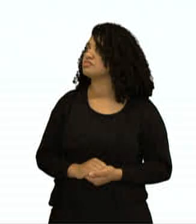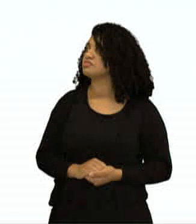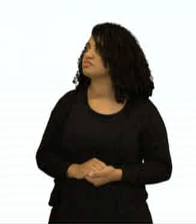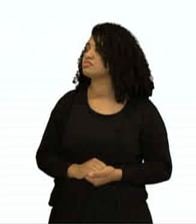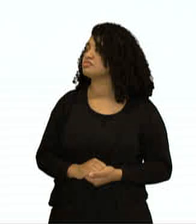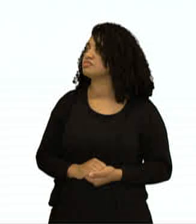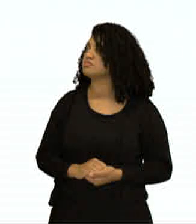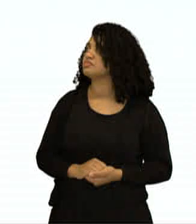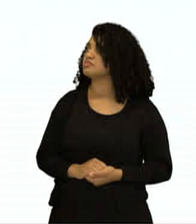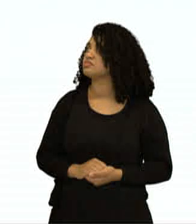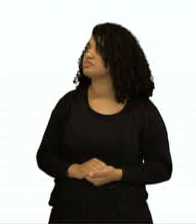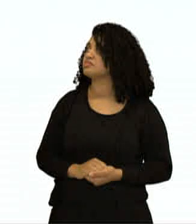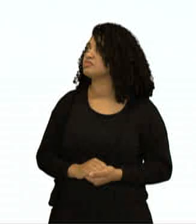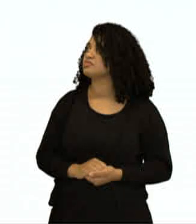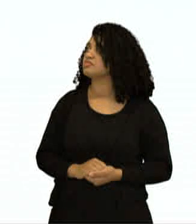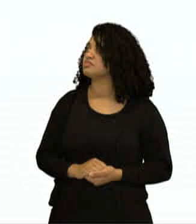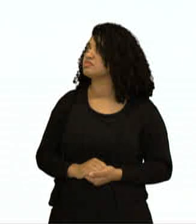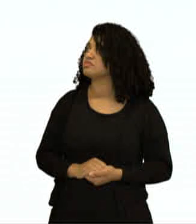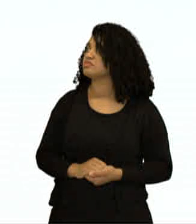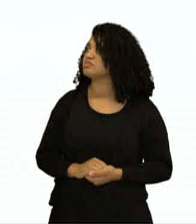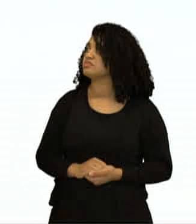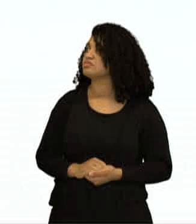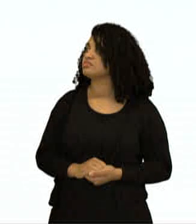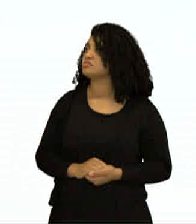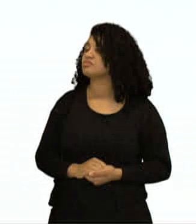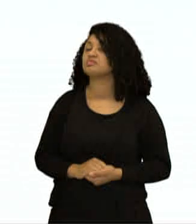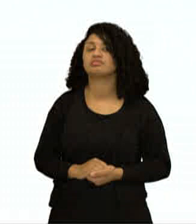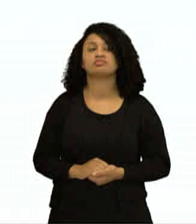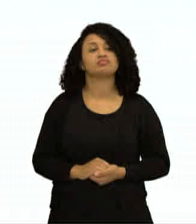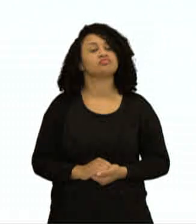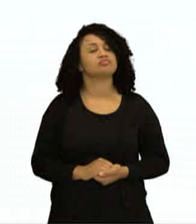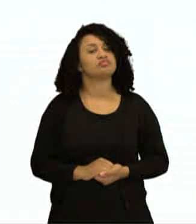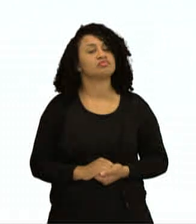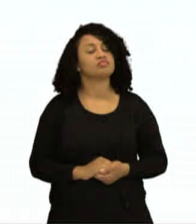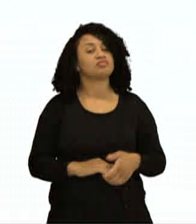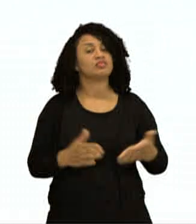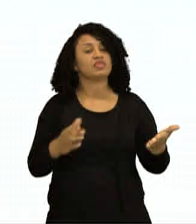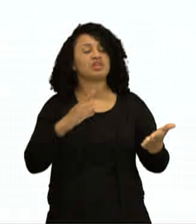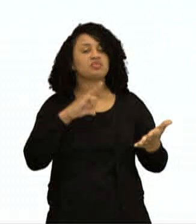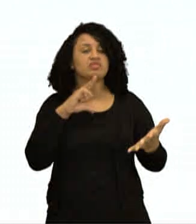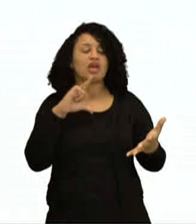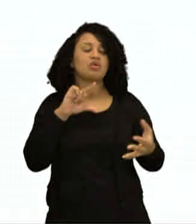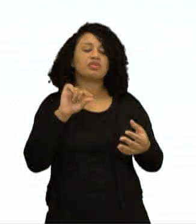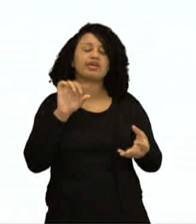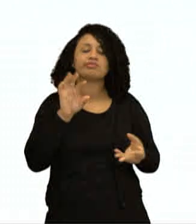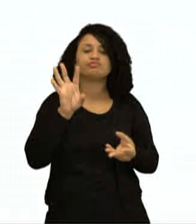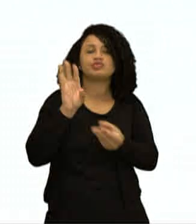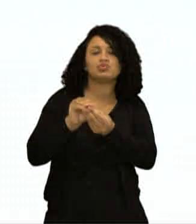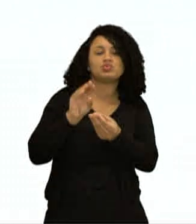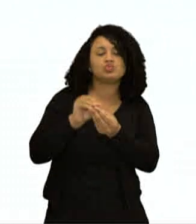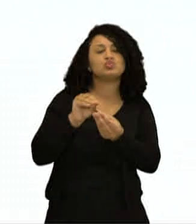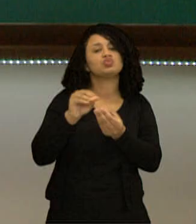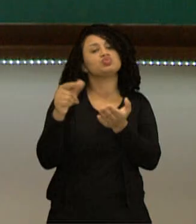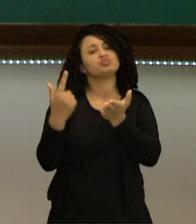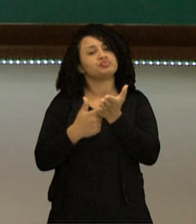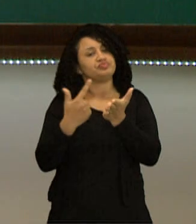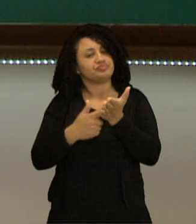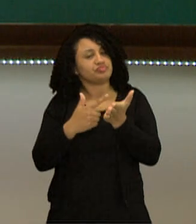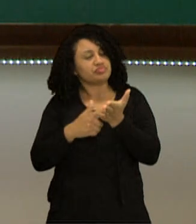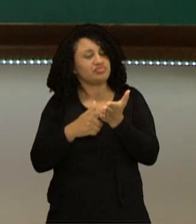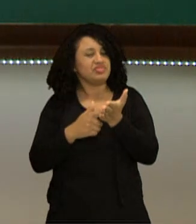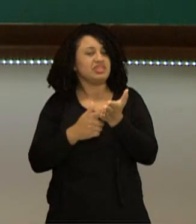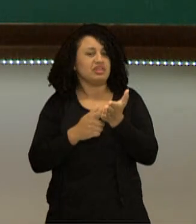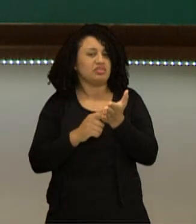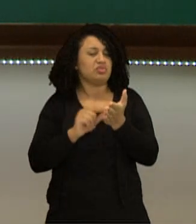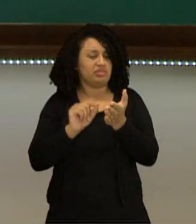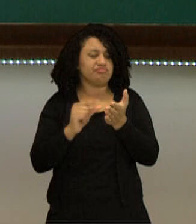and also the challenge he had to face. Então, aqui a gente tem uma sinopse do livro. O que é sinopse? Vai contar um pouquinho do